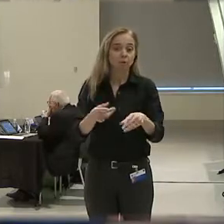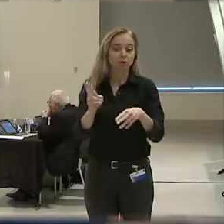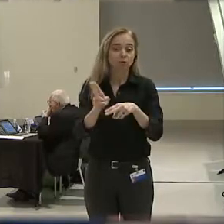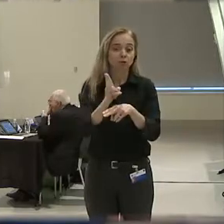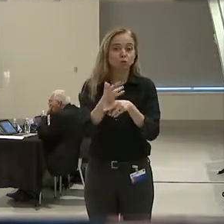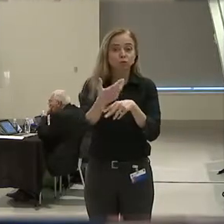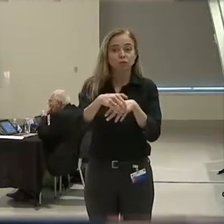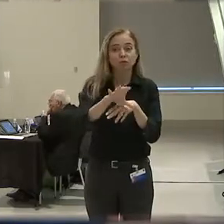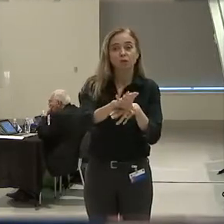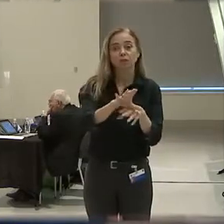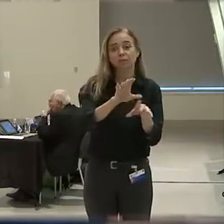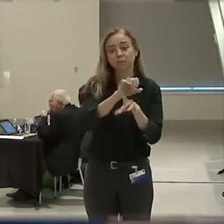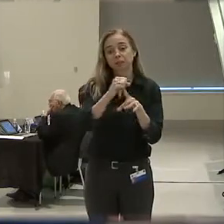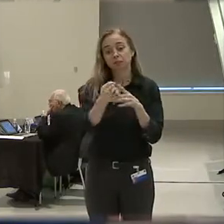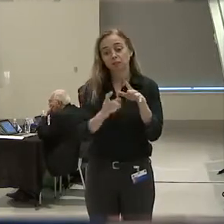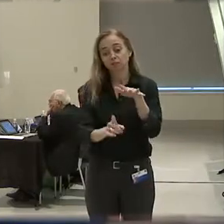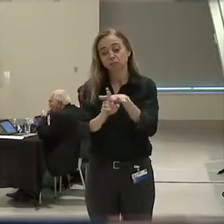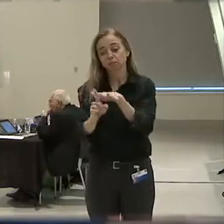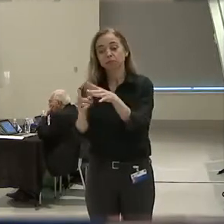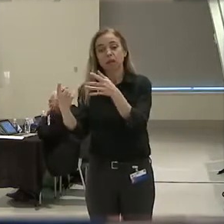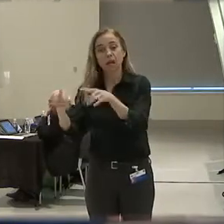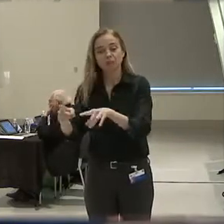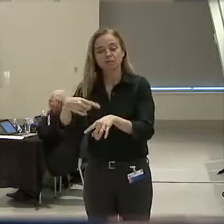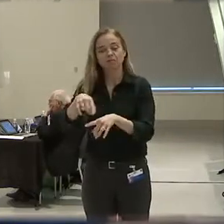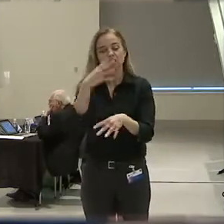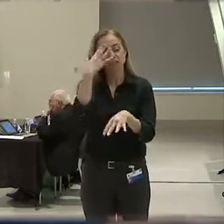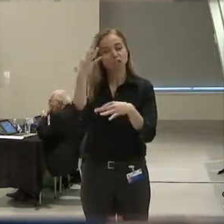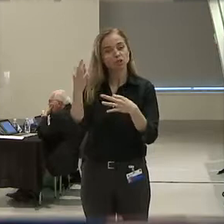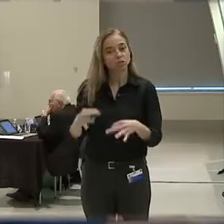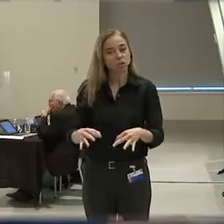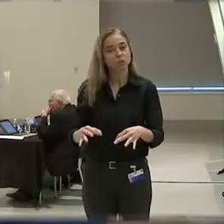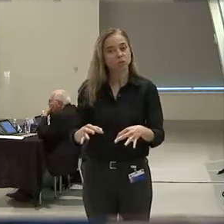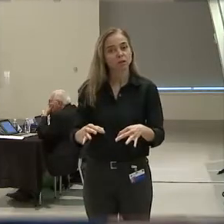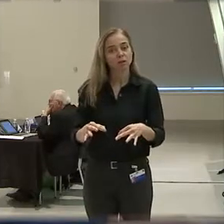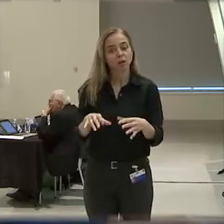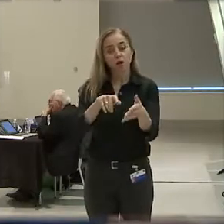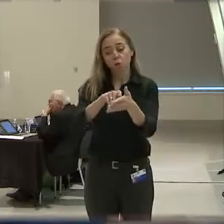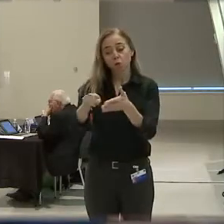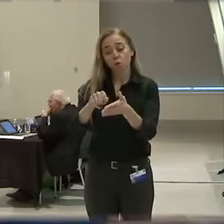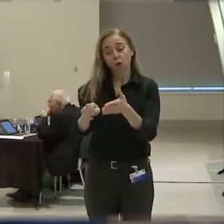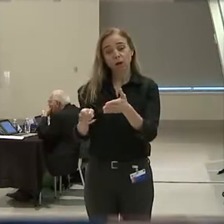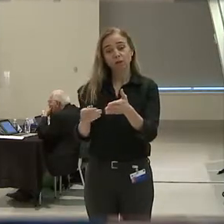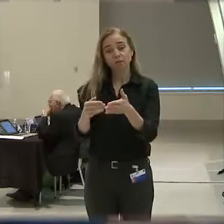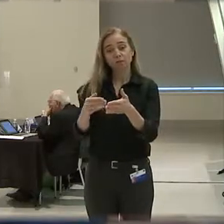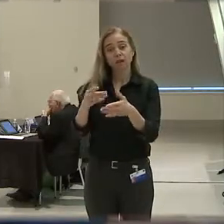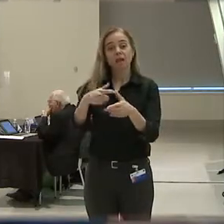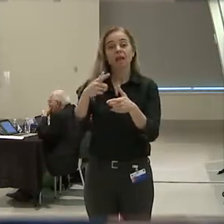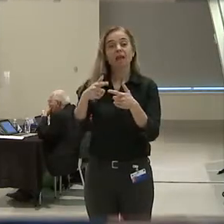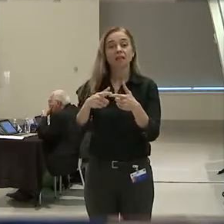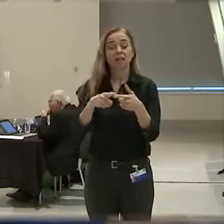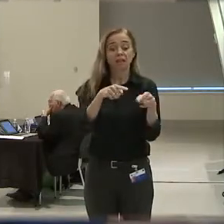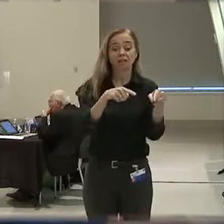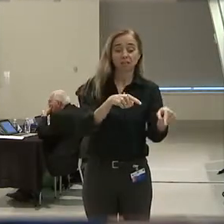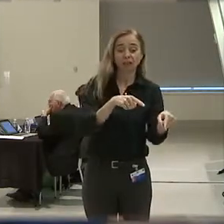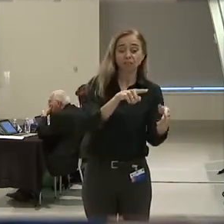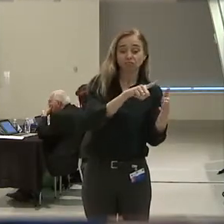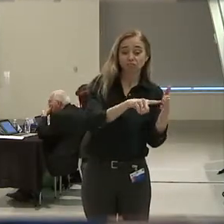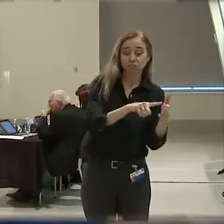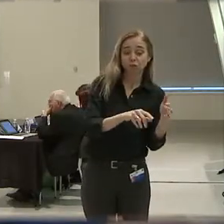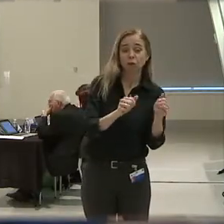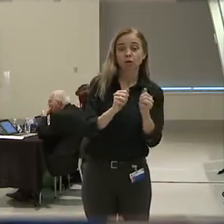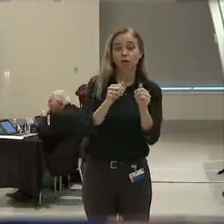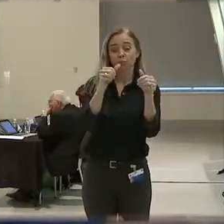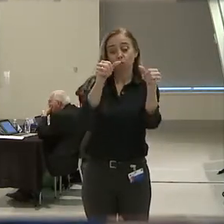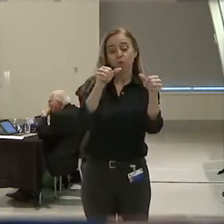use of force incidents. They make a determination. That determination is written up, and that determination, along with the investigation, is